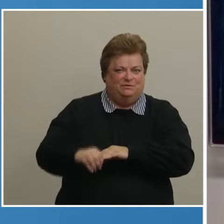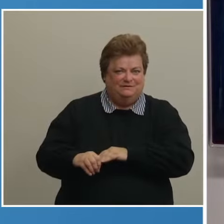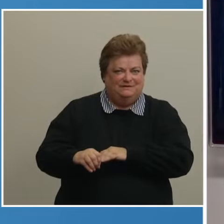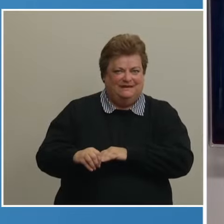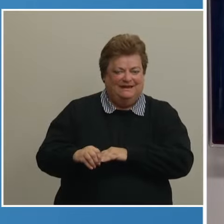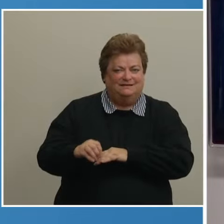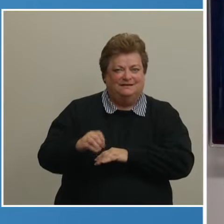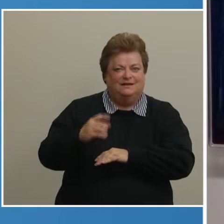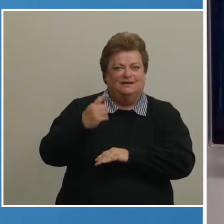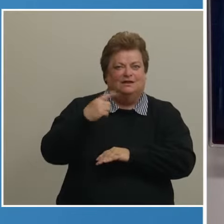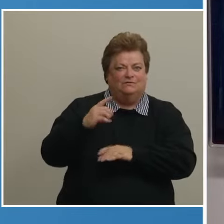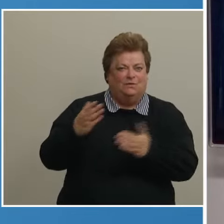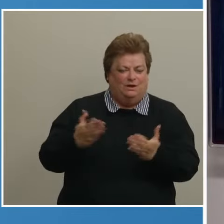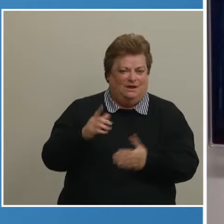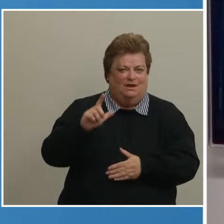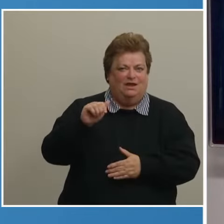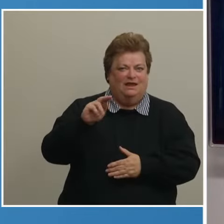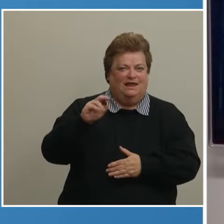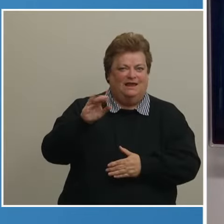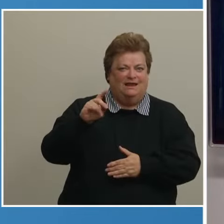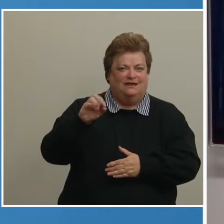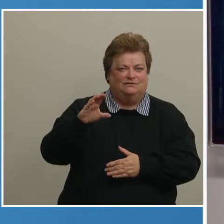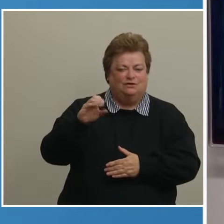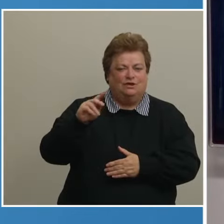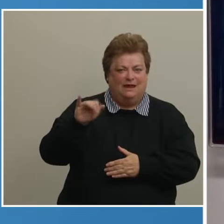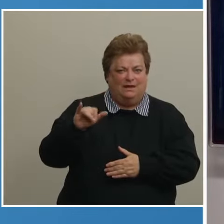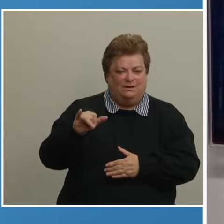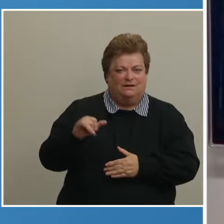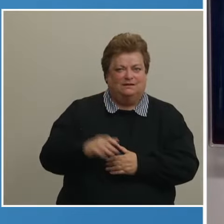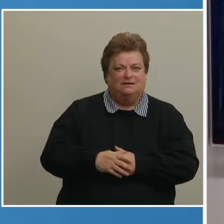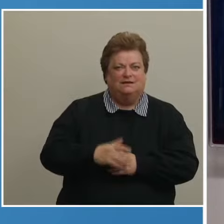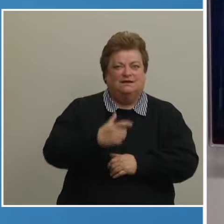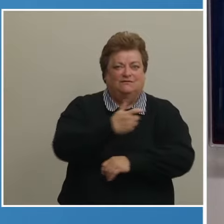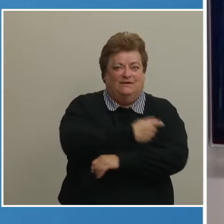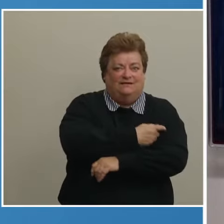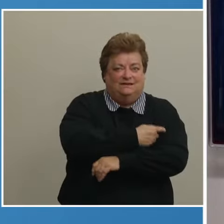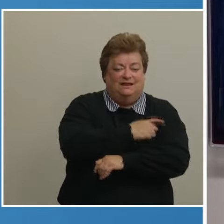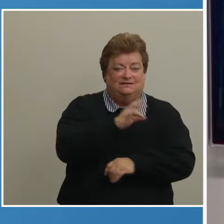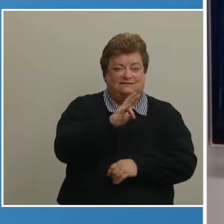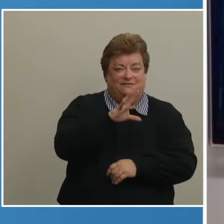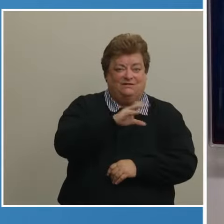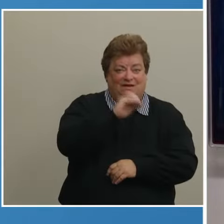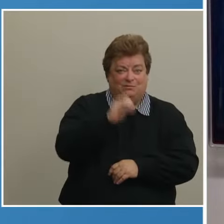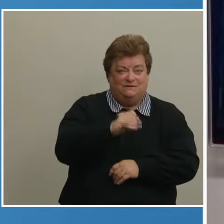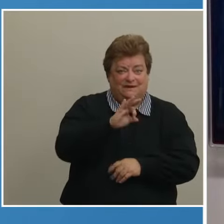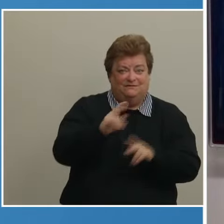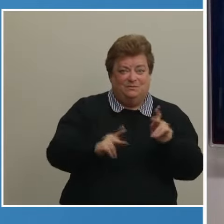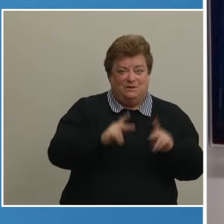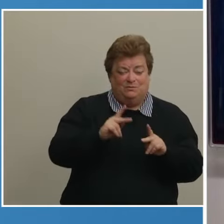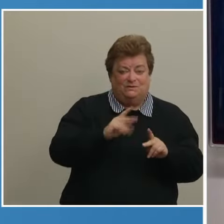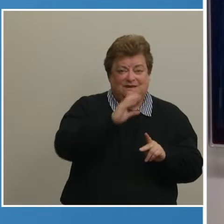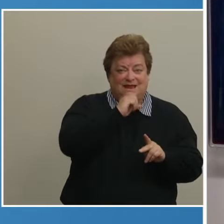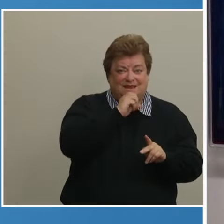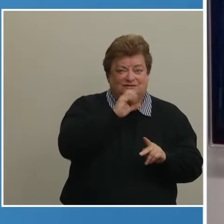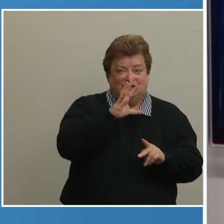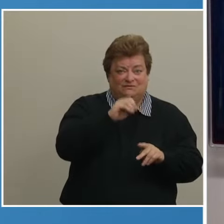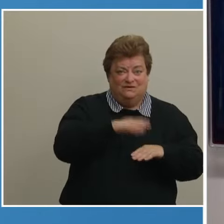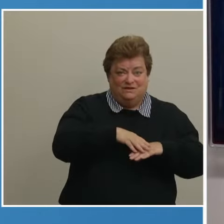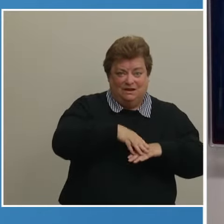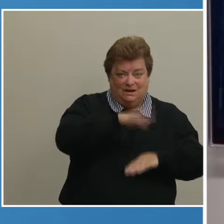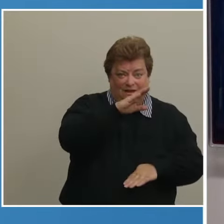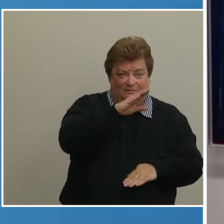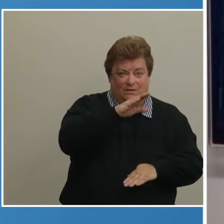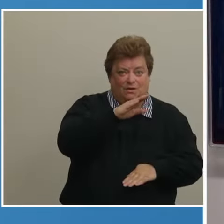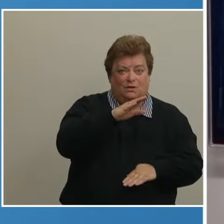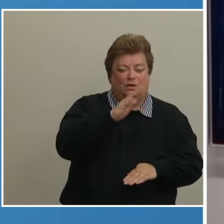of eligible Lancaster County residents fully vaccinated. Vaccinating 75% of persons 50 years of